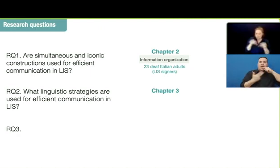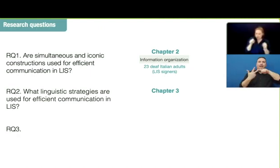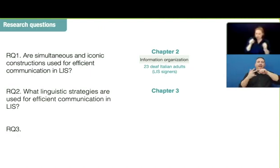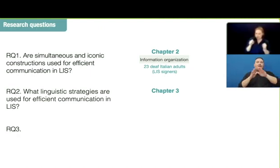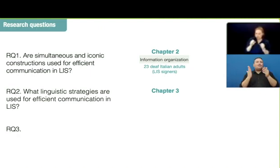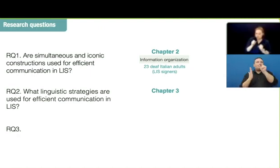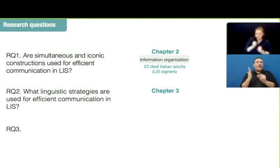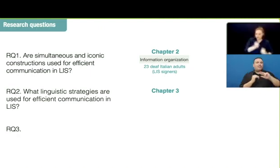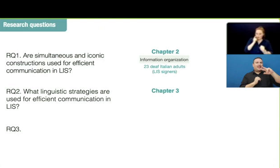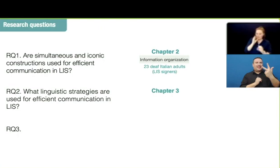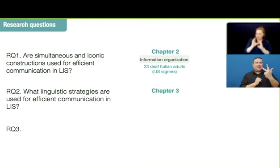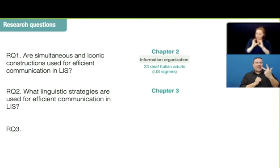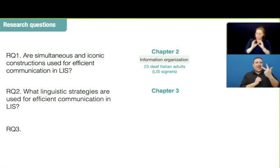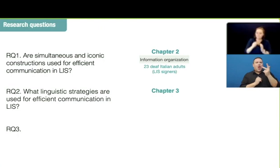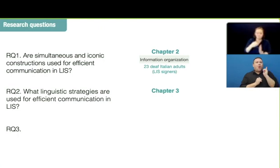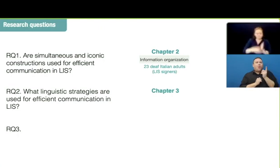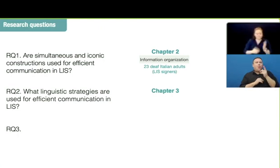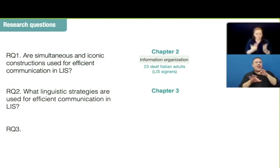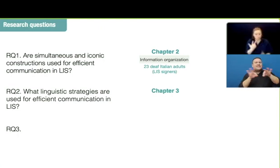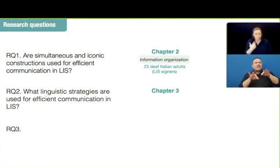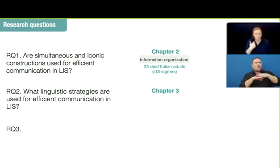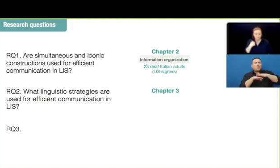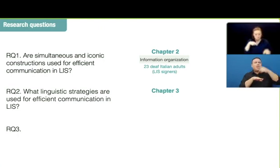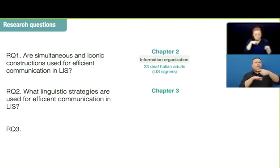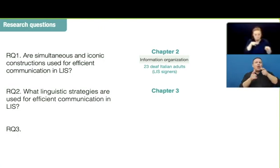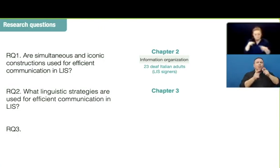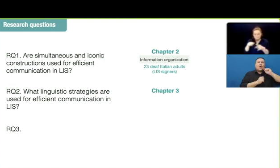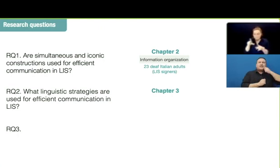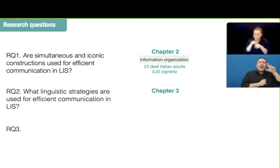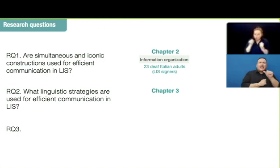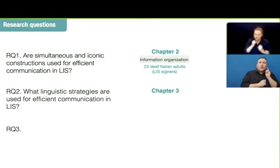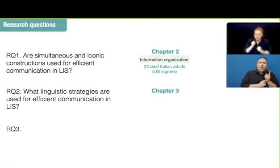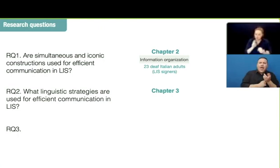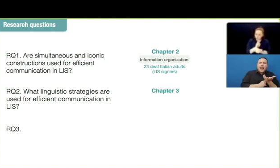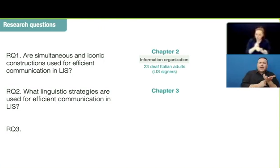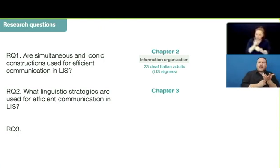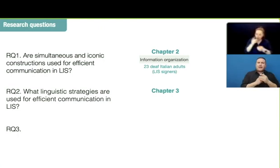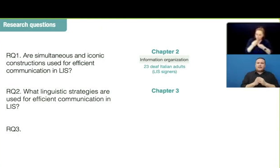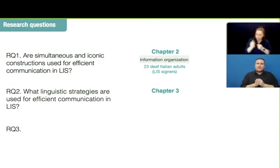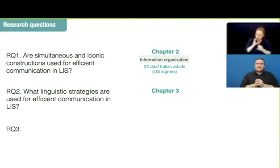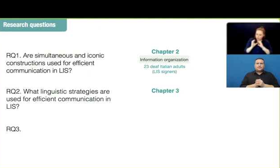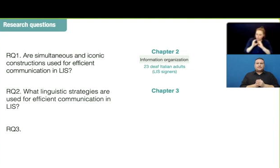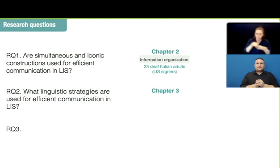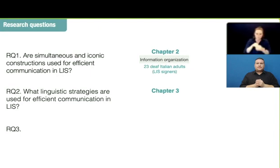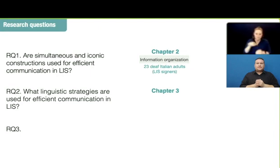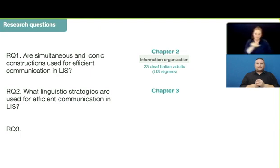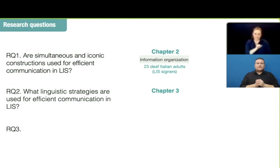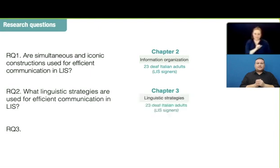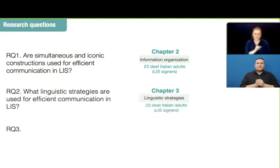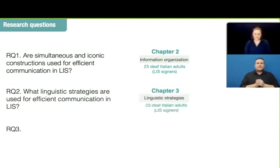in Chapter 3, I investigated what linguistic strategies are used for efficient communication in lists.